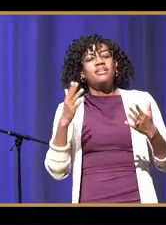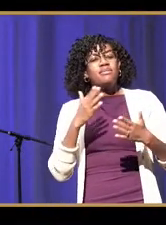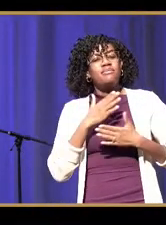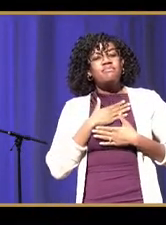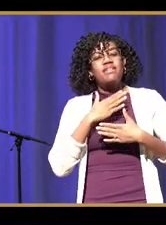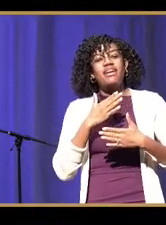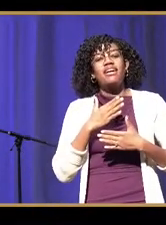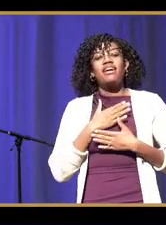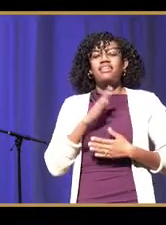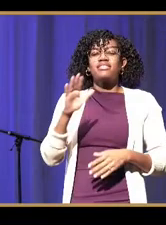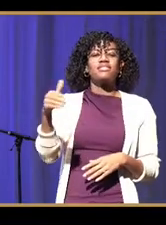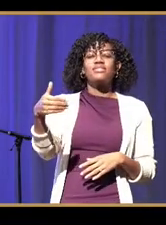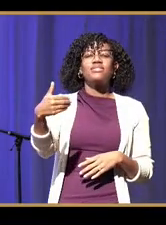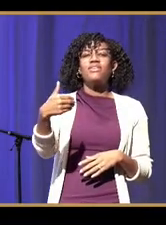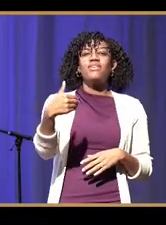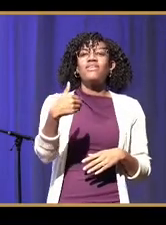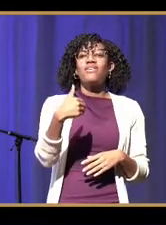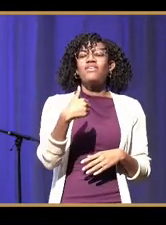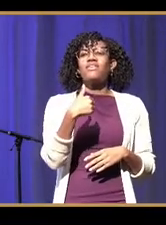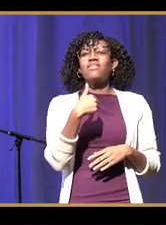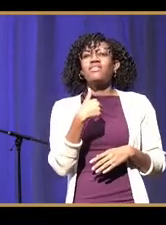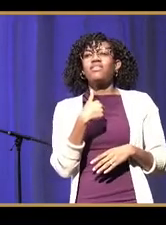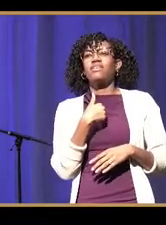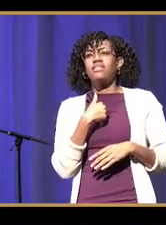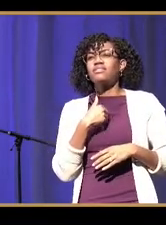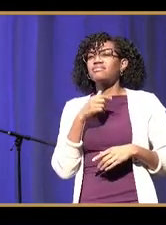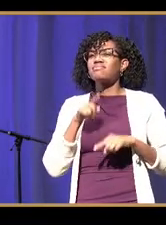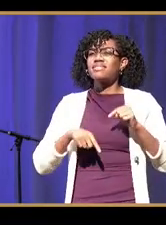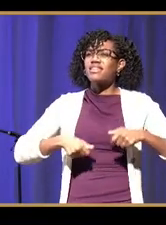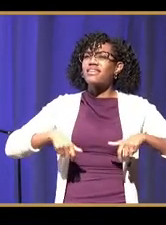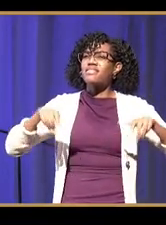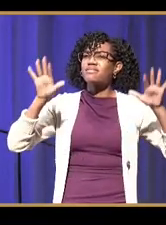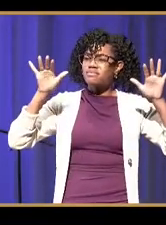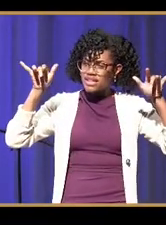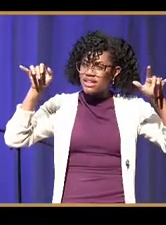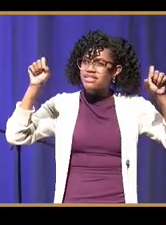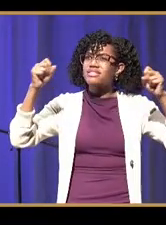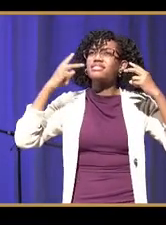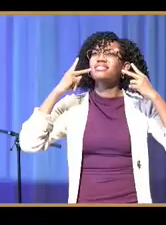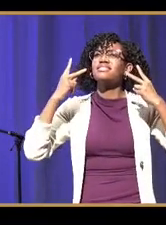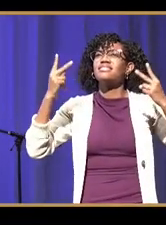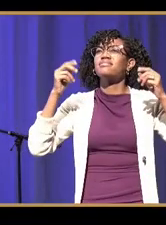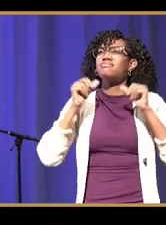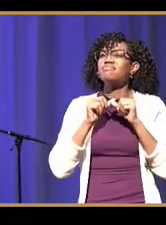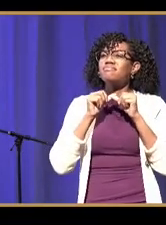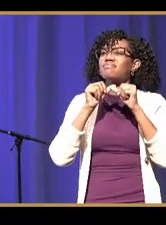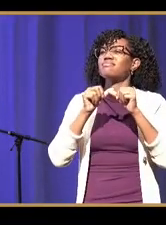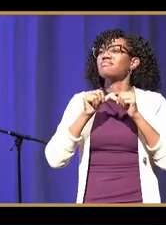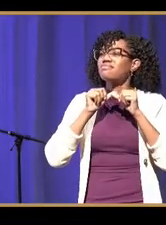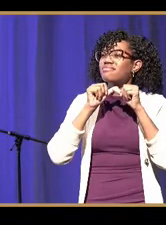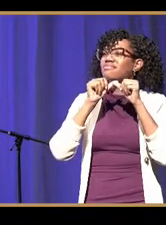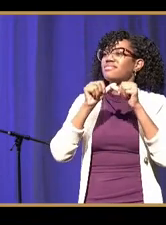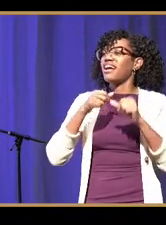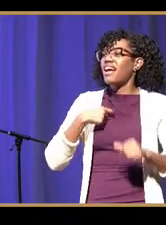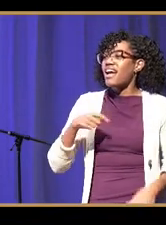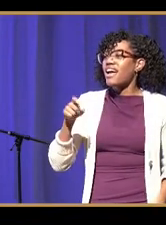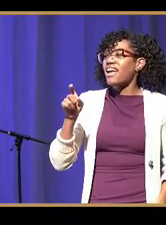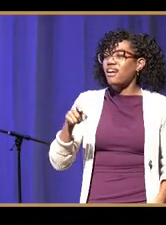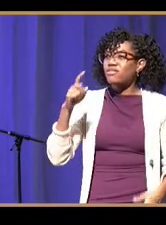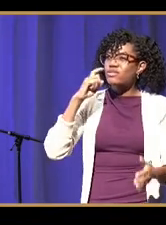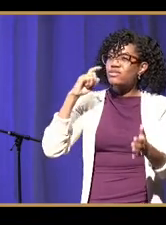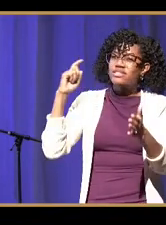myself at the finish line. Yes, I do. Then I have to